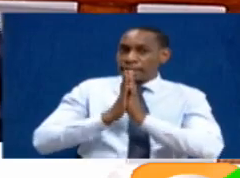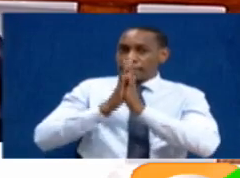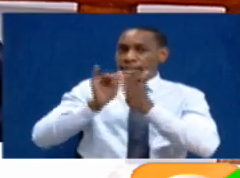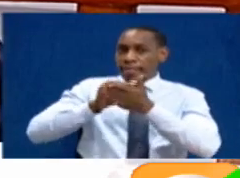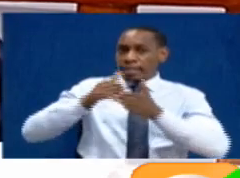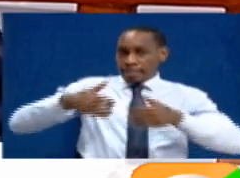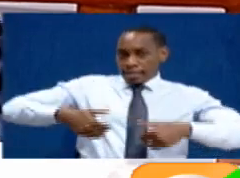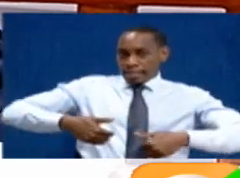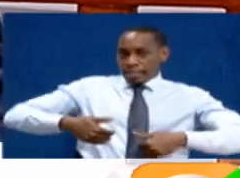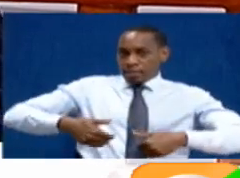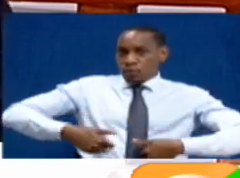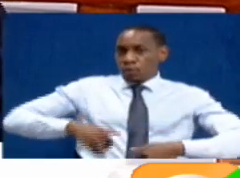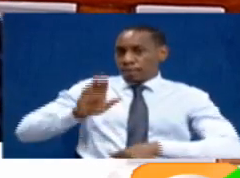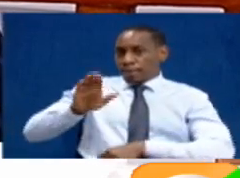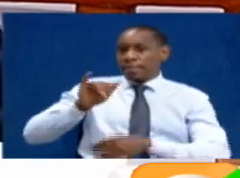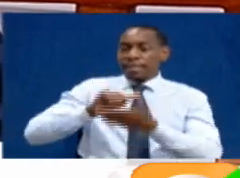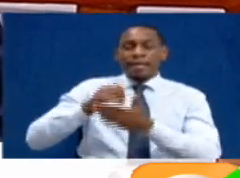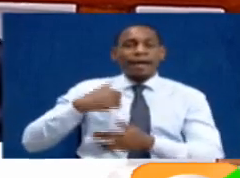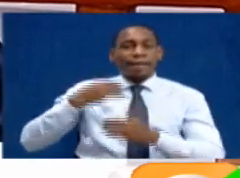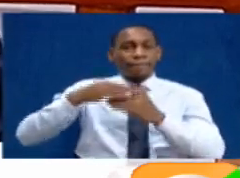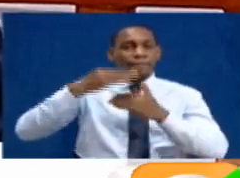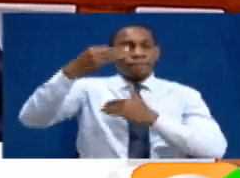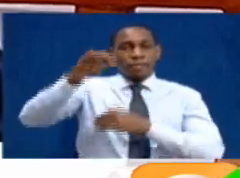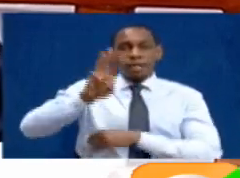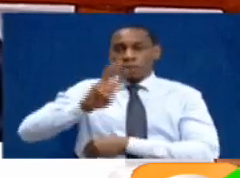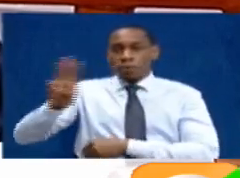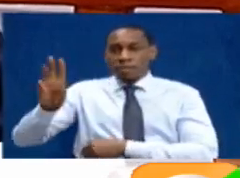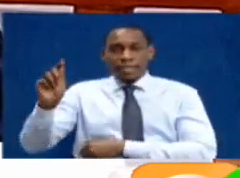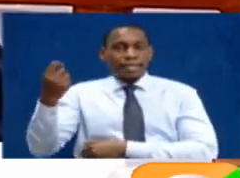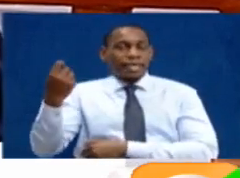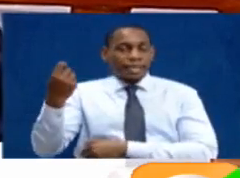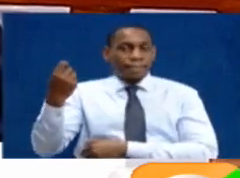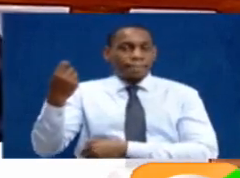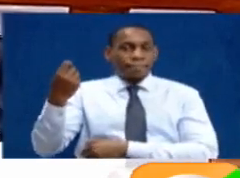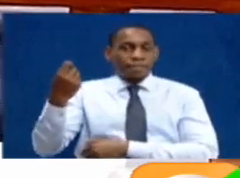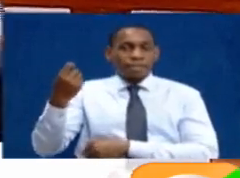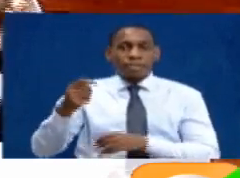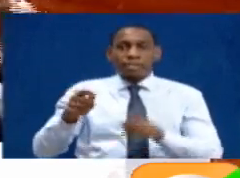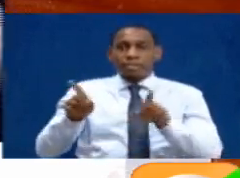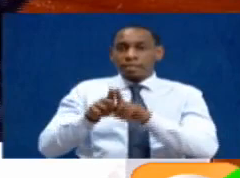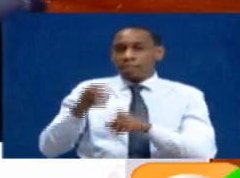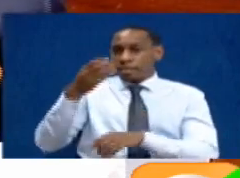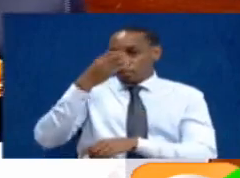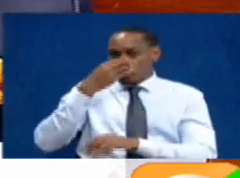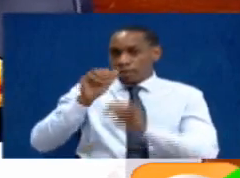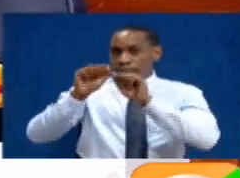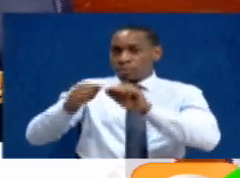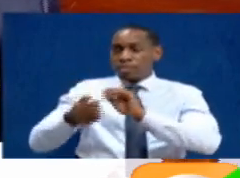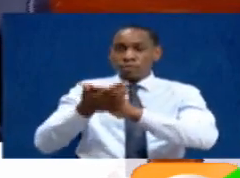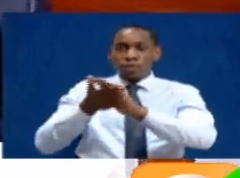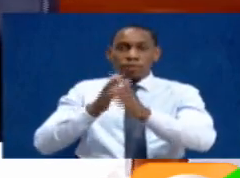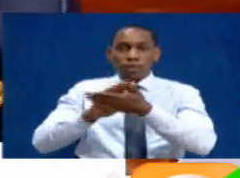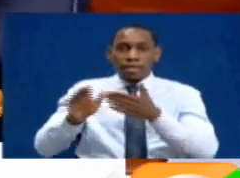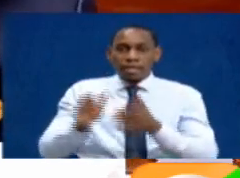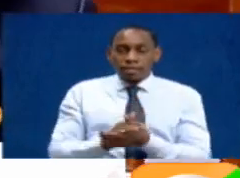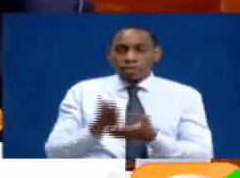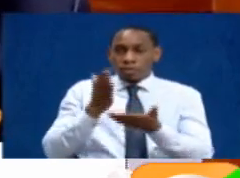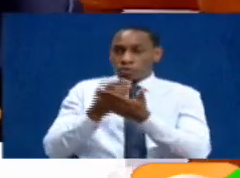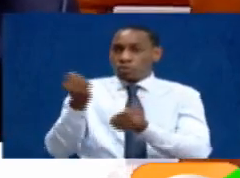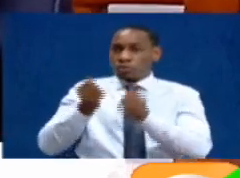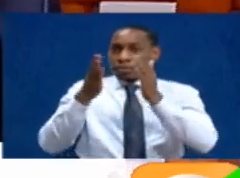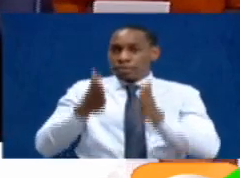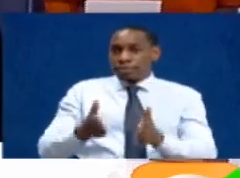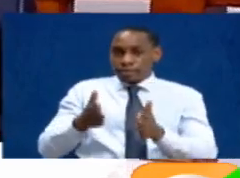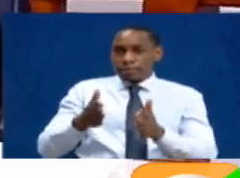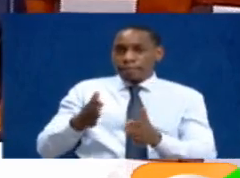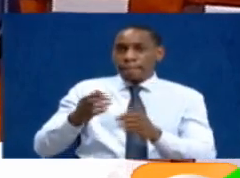a young man who has future in Western Kenya, and William would have forgiven Jirongo. He was a driver to